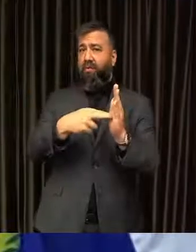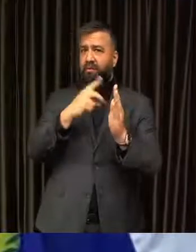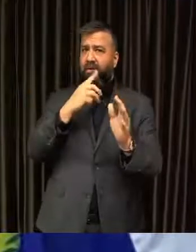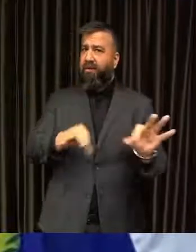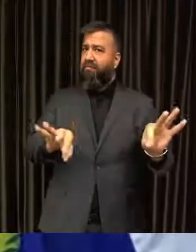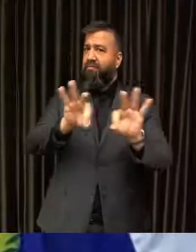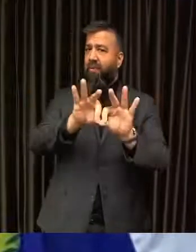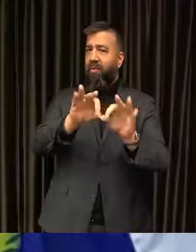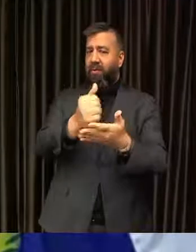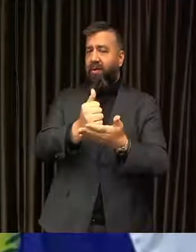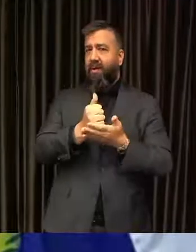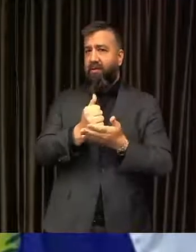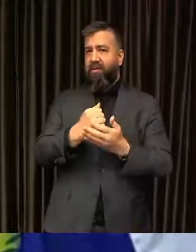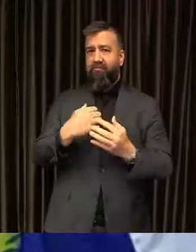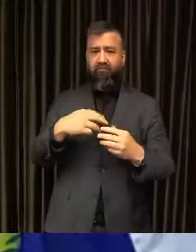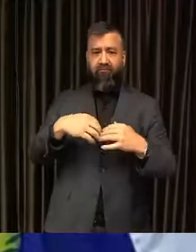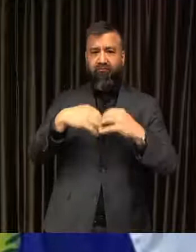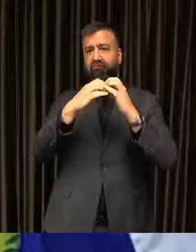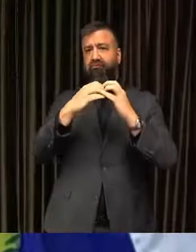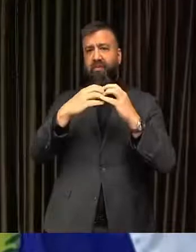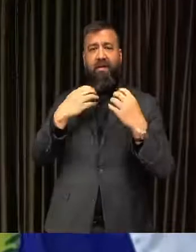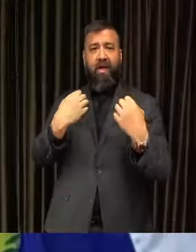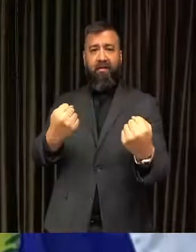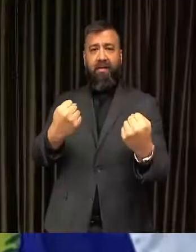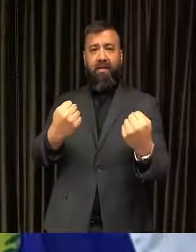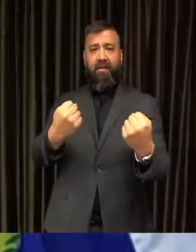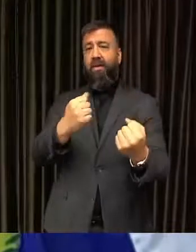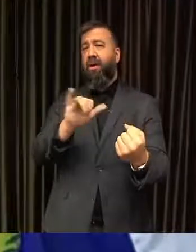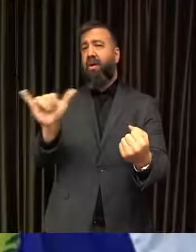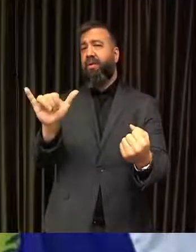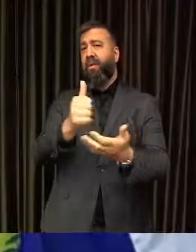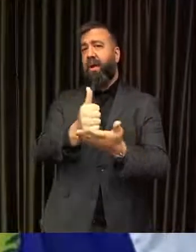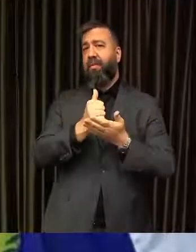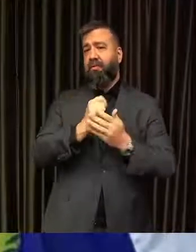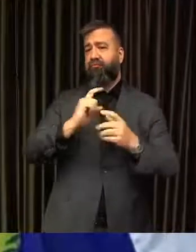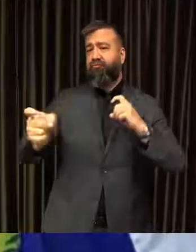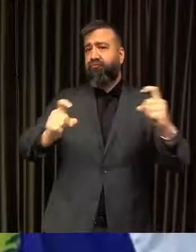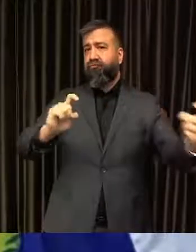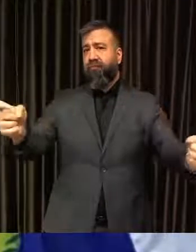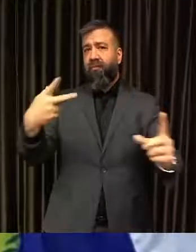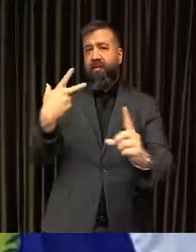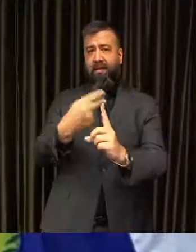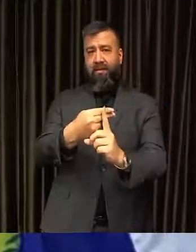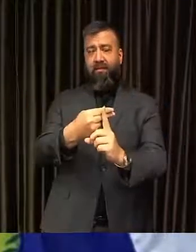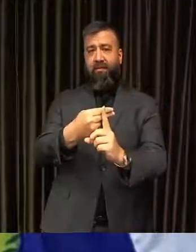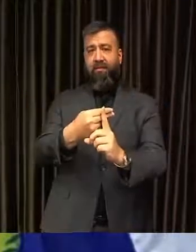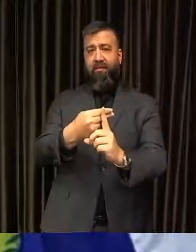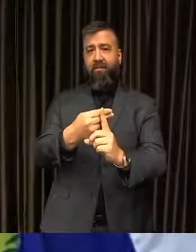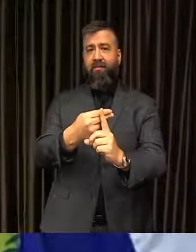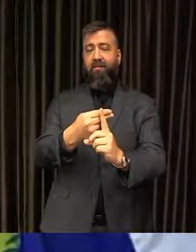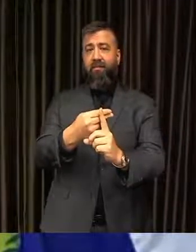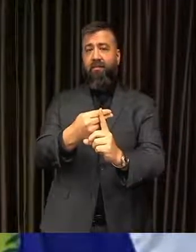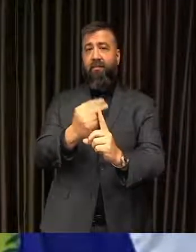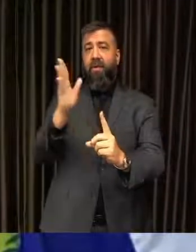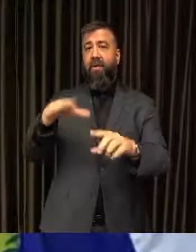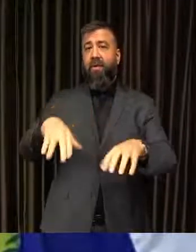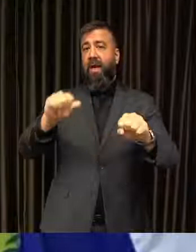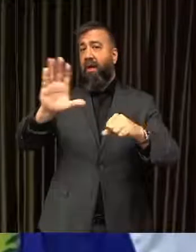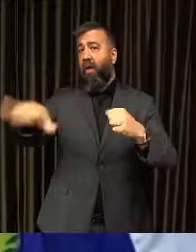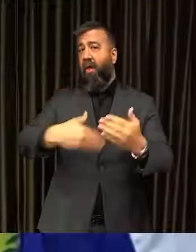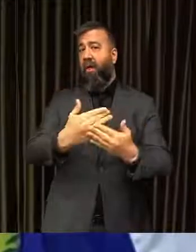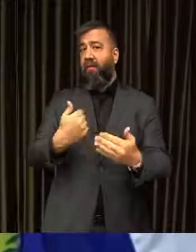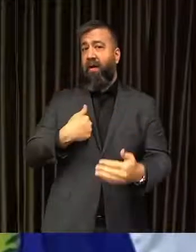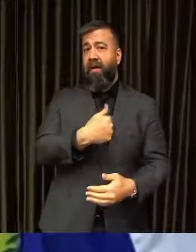and getting the COVID-19 vaccination distributed widely throughout the county. It will take all of us, the Department of